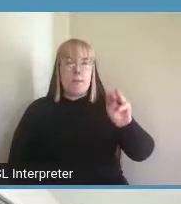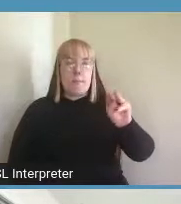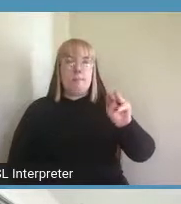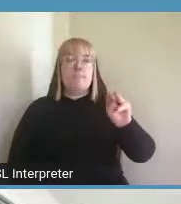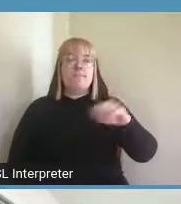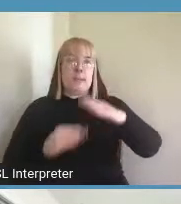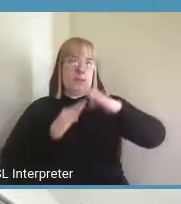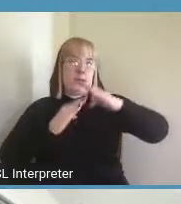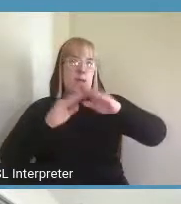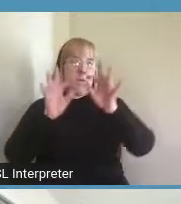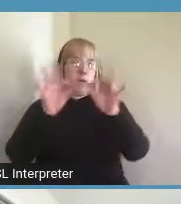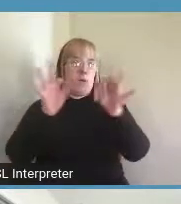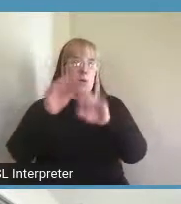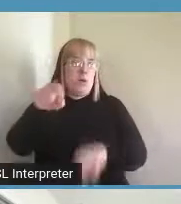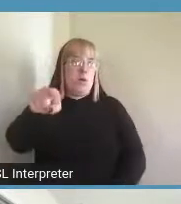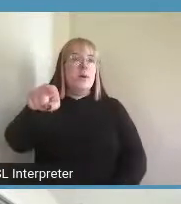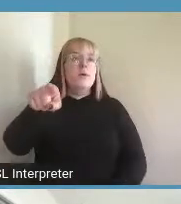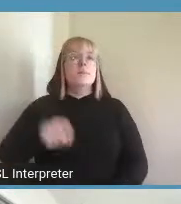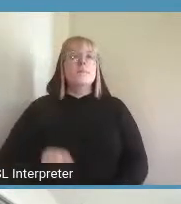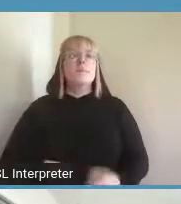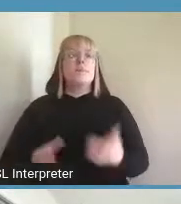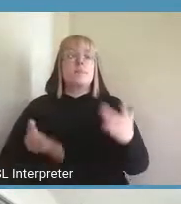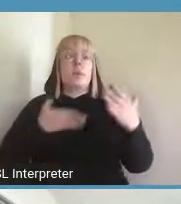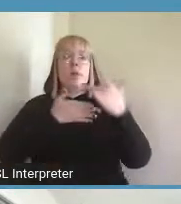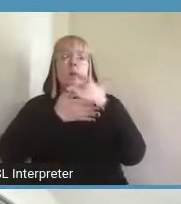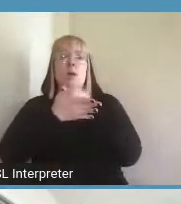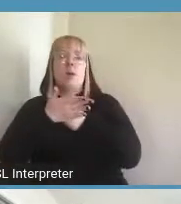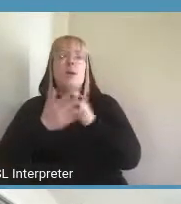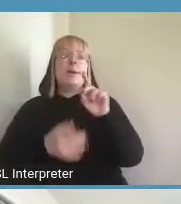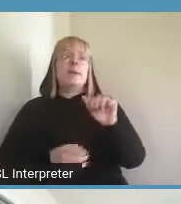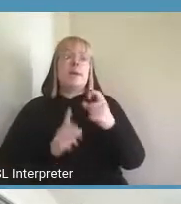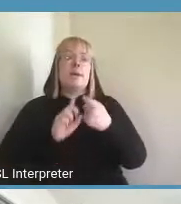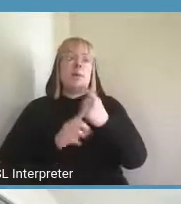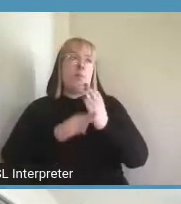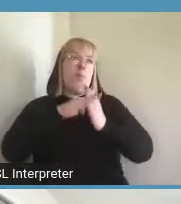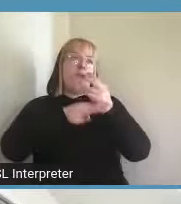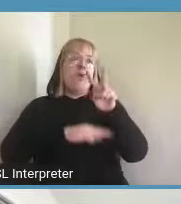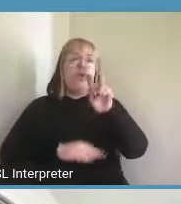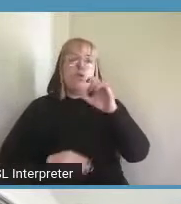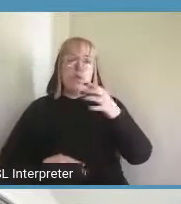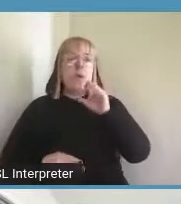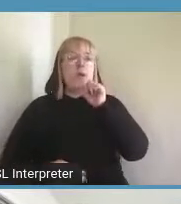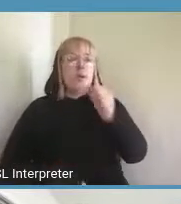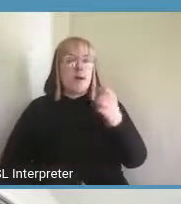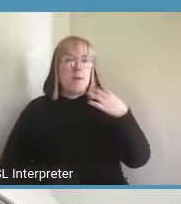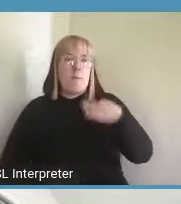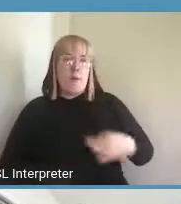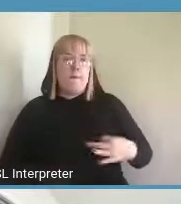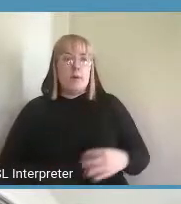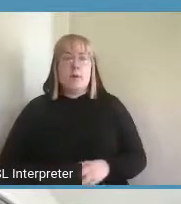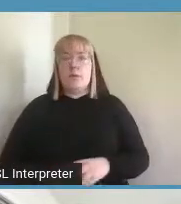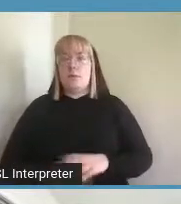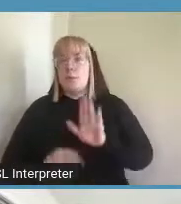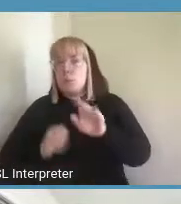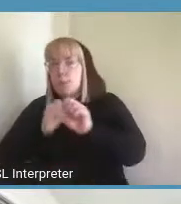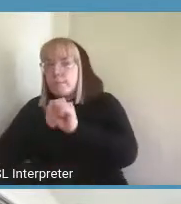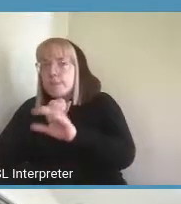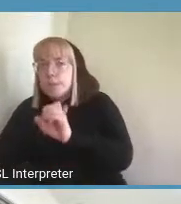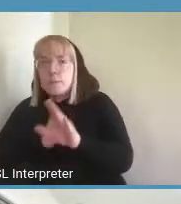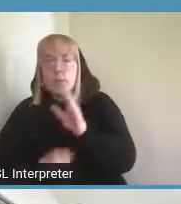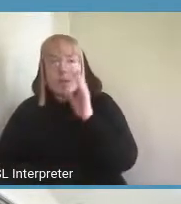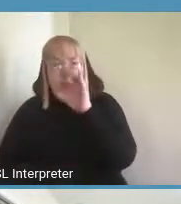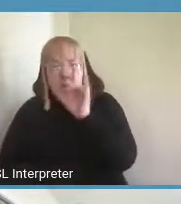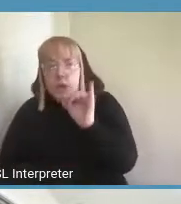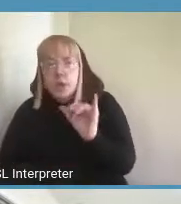they collect data from about 200 nonprofits about how they're fundraising, how they're advertising, how